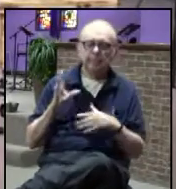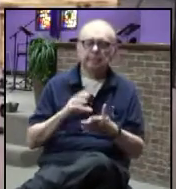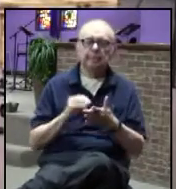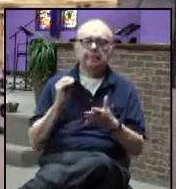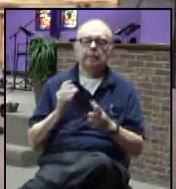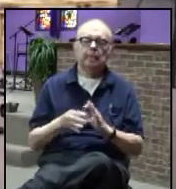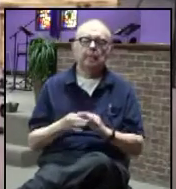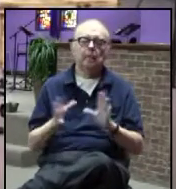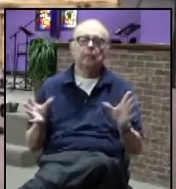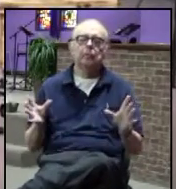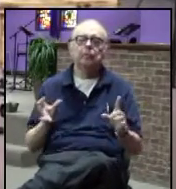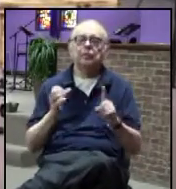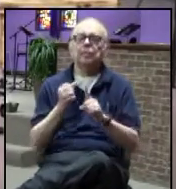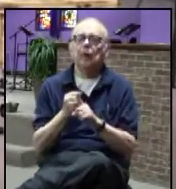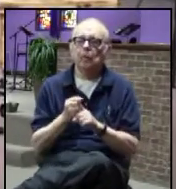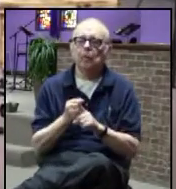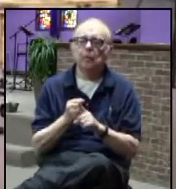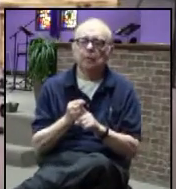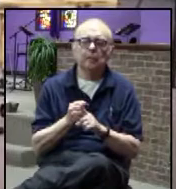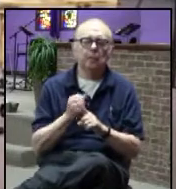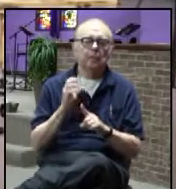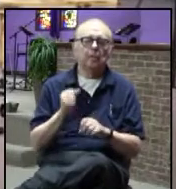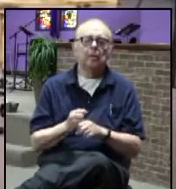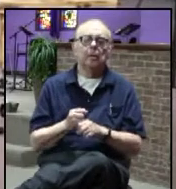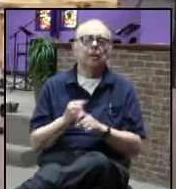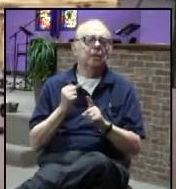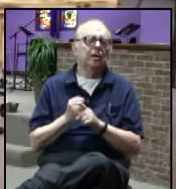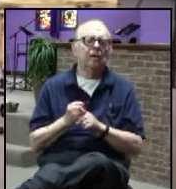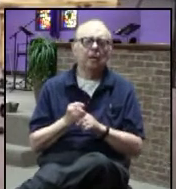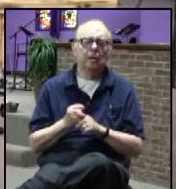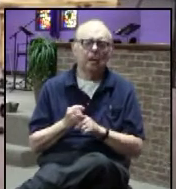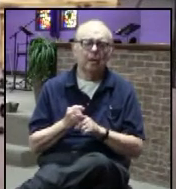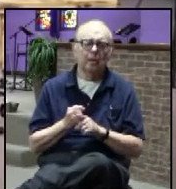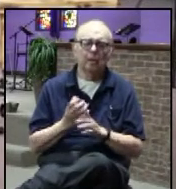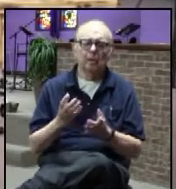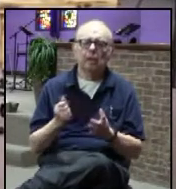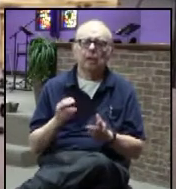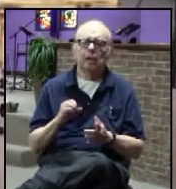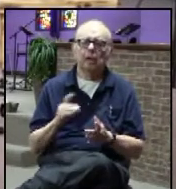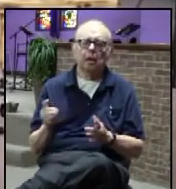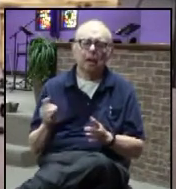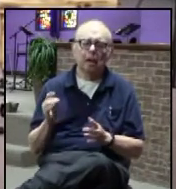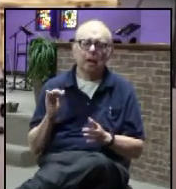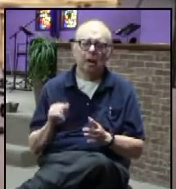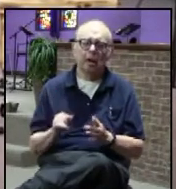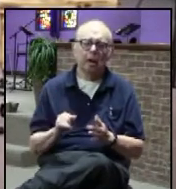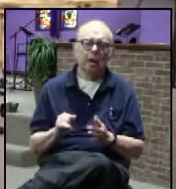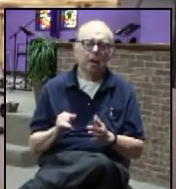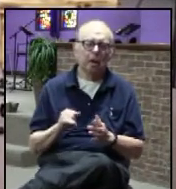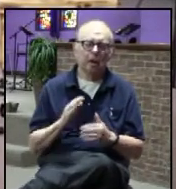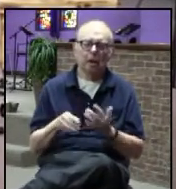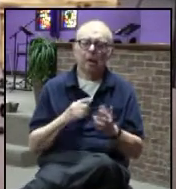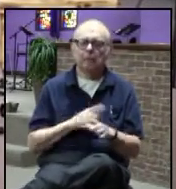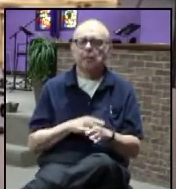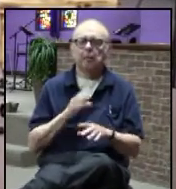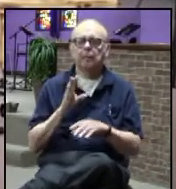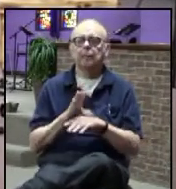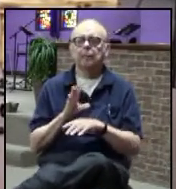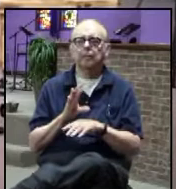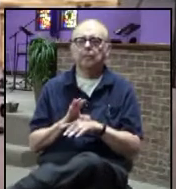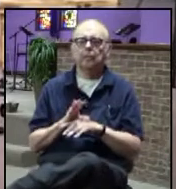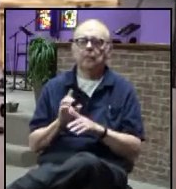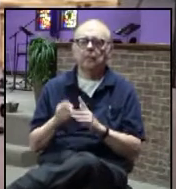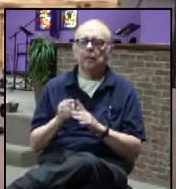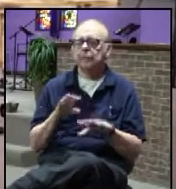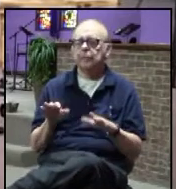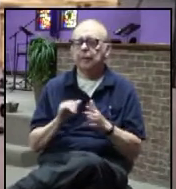to release the grip. You can hoard, you can stay there all of the time, and even the church can begin